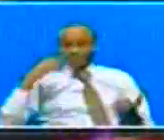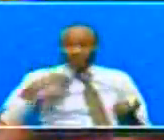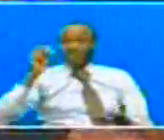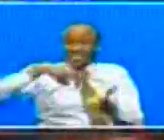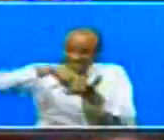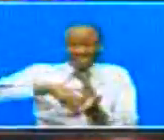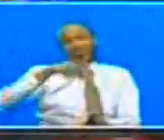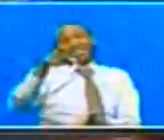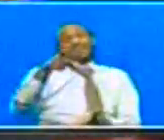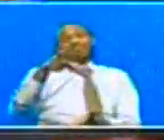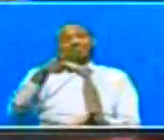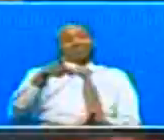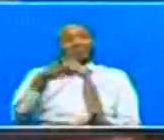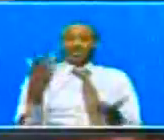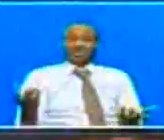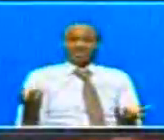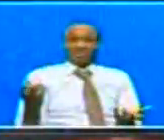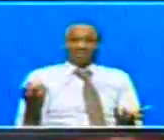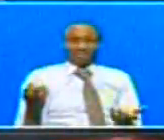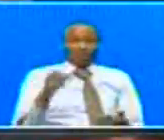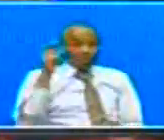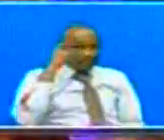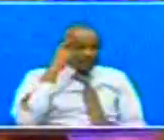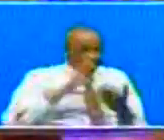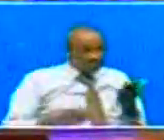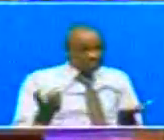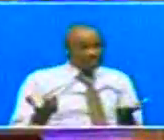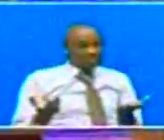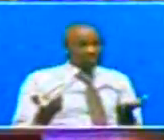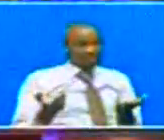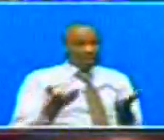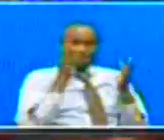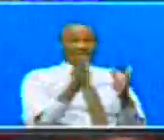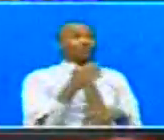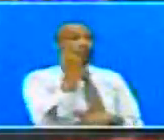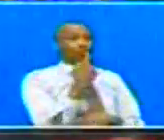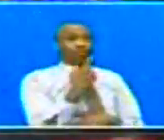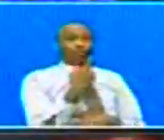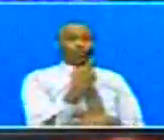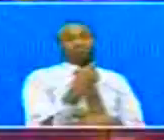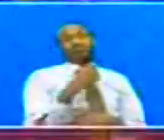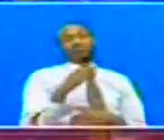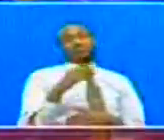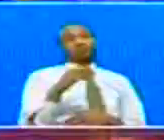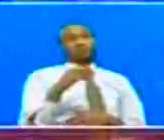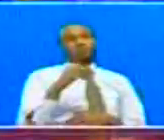And all these things went to and Uganda. And they would carry him. And you remember here also in the this guy who,